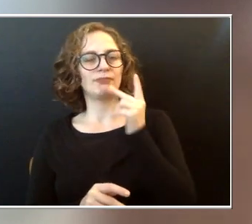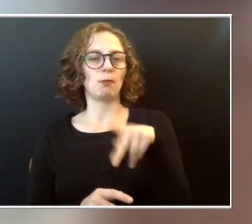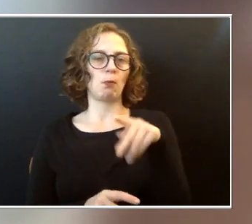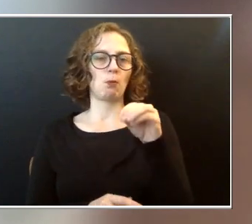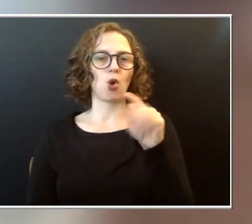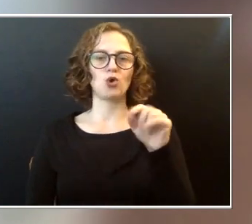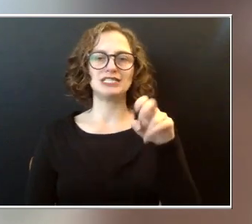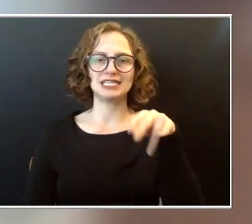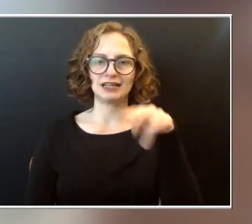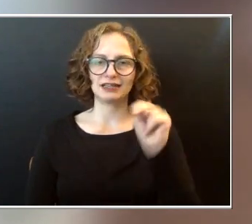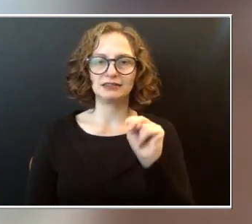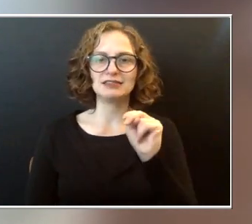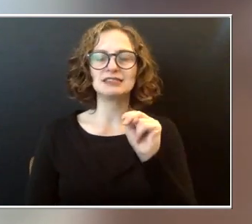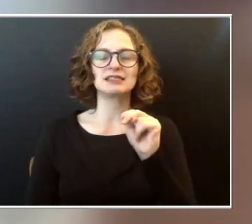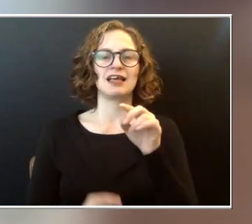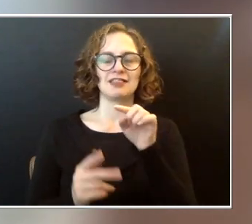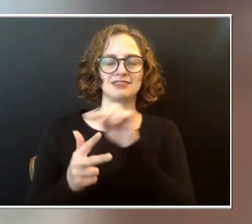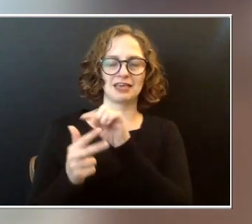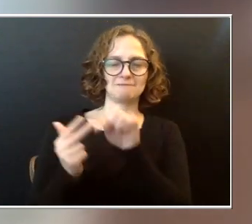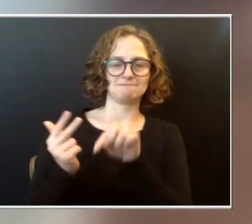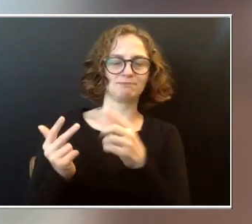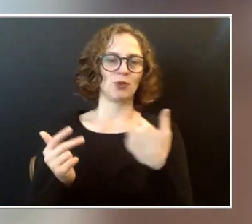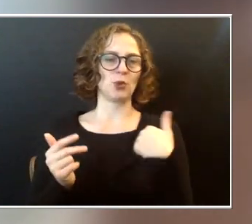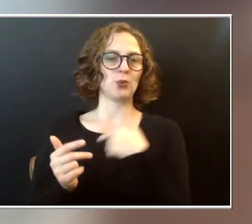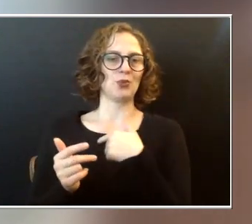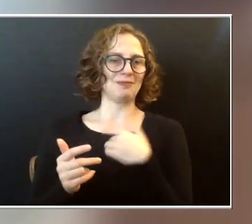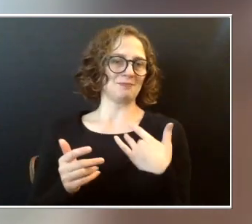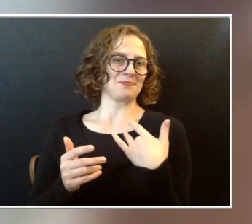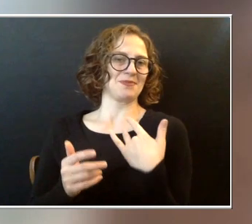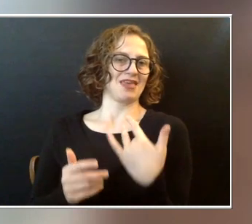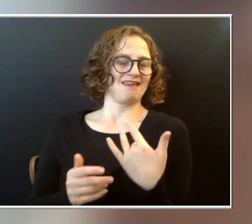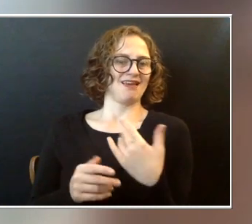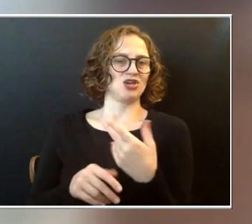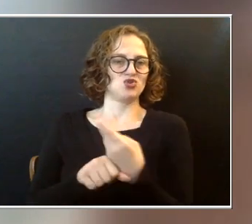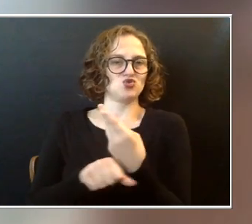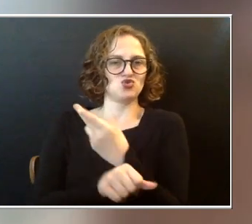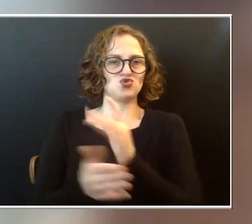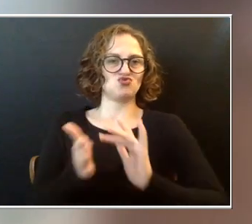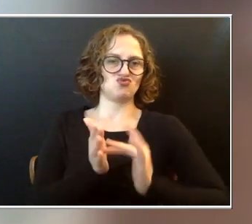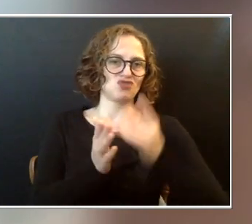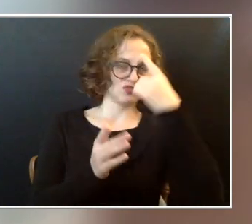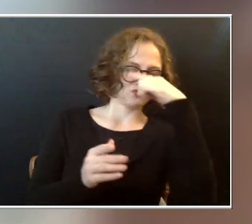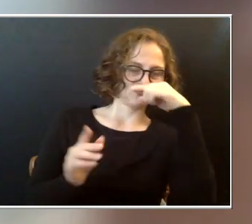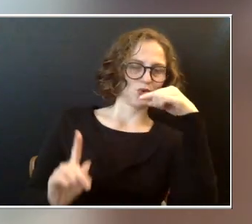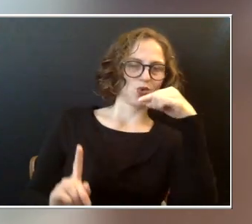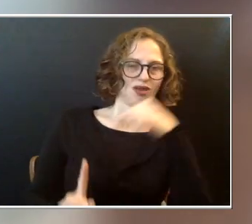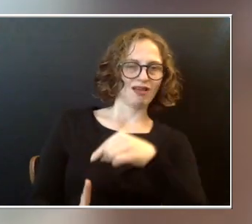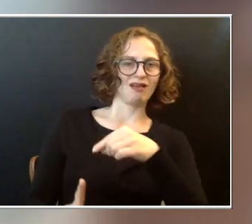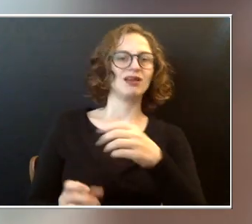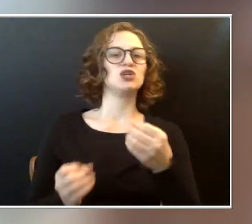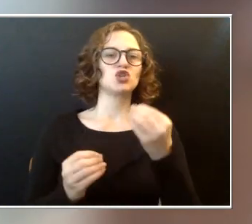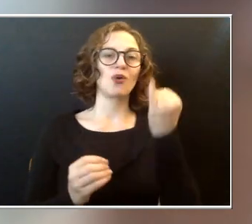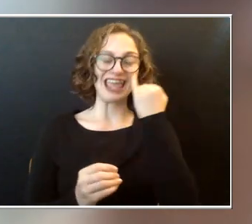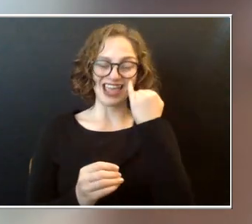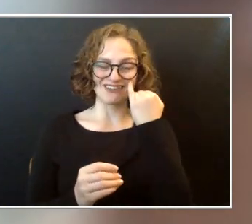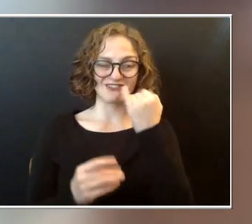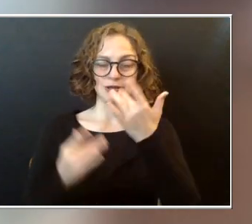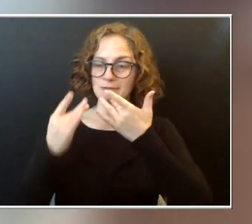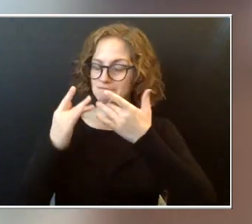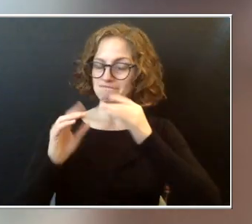breast cancers that don't have those three common proteins get lumped into this basket of triple negative breast cancer.